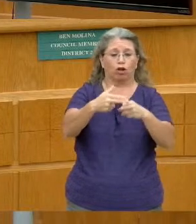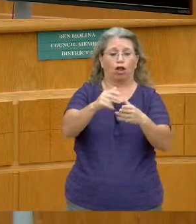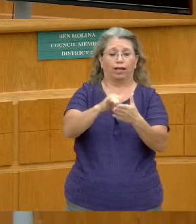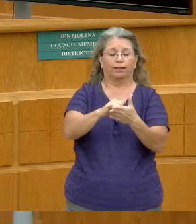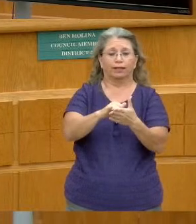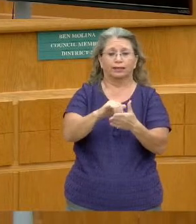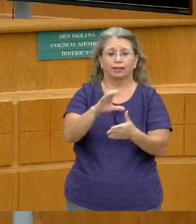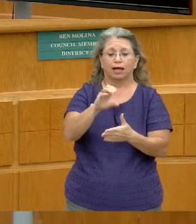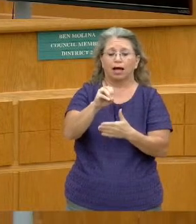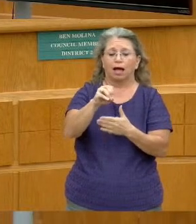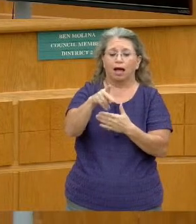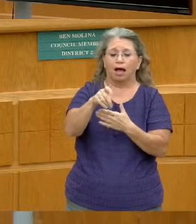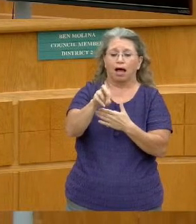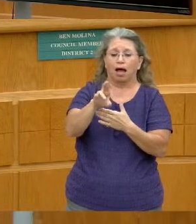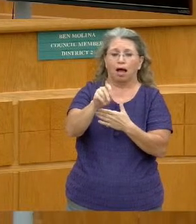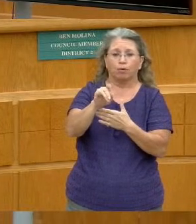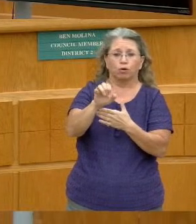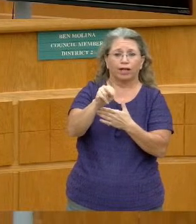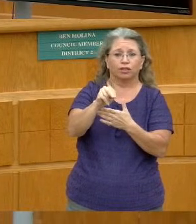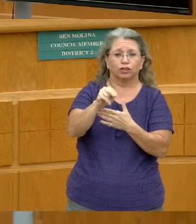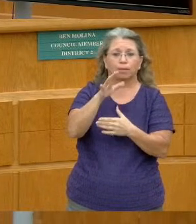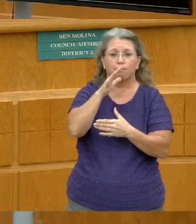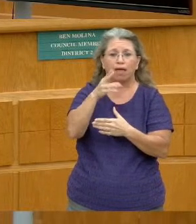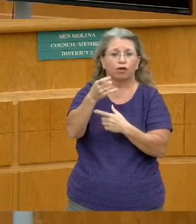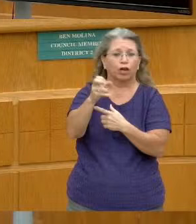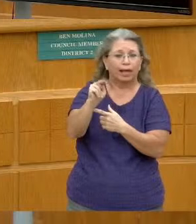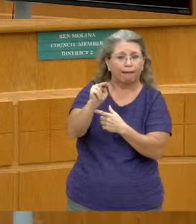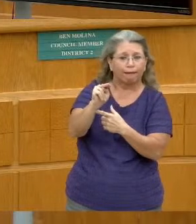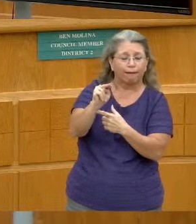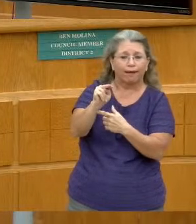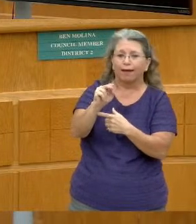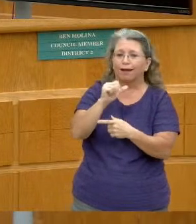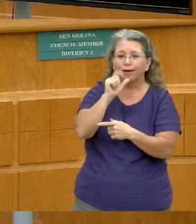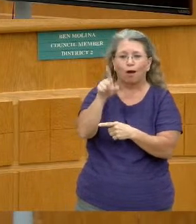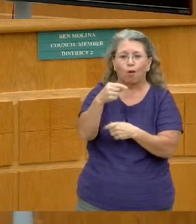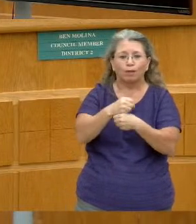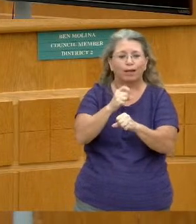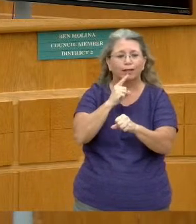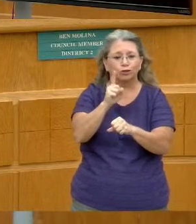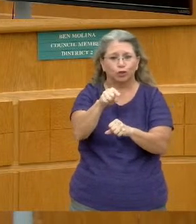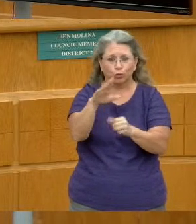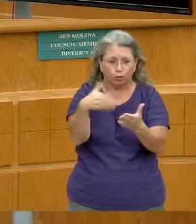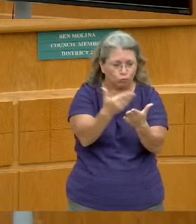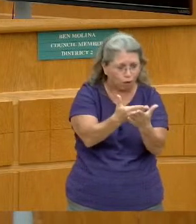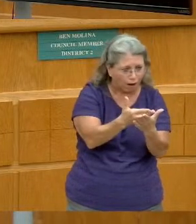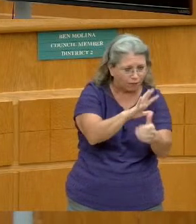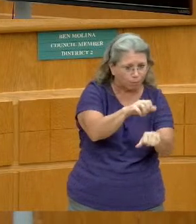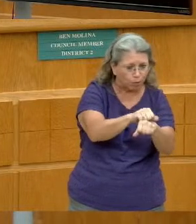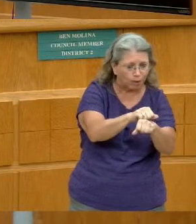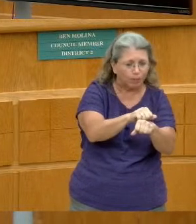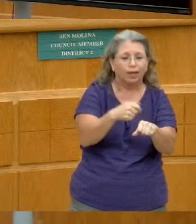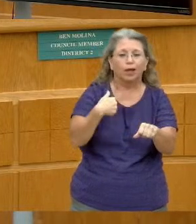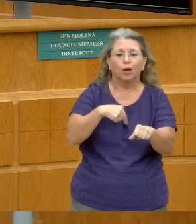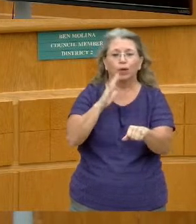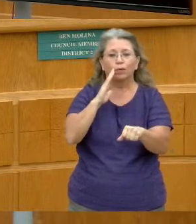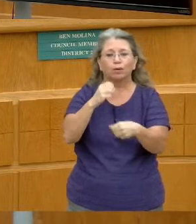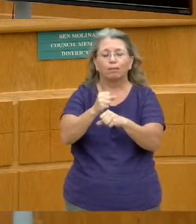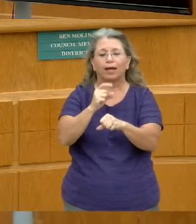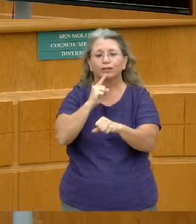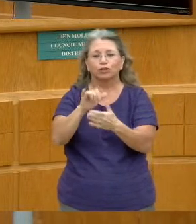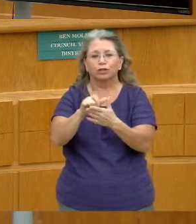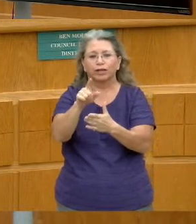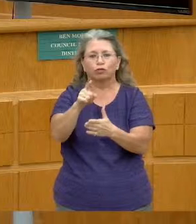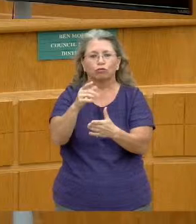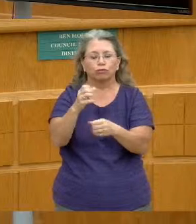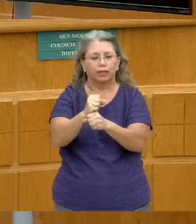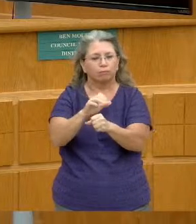Operation Mother Hen because we're not only going to make sure you get to your appointment, we're going to make sure that you're thanked for